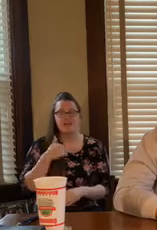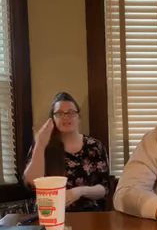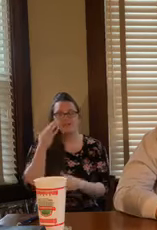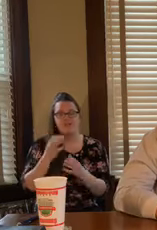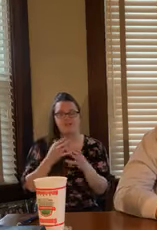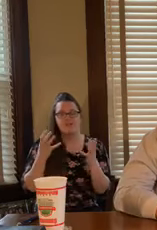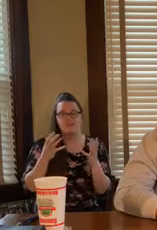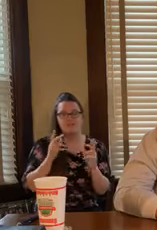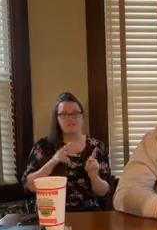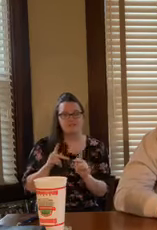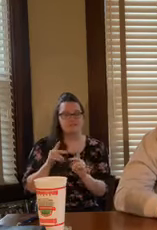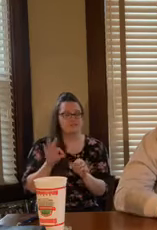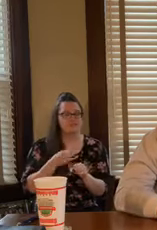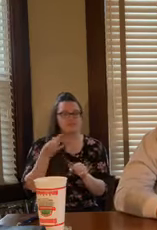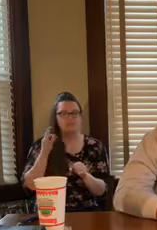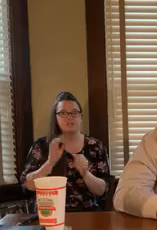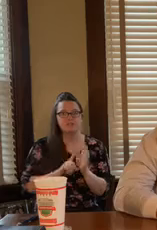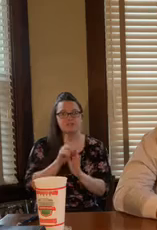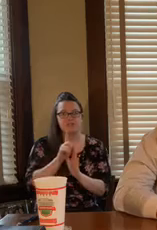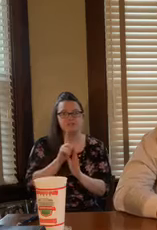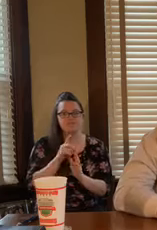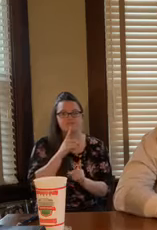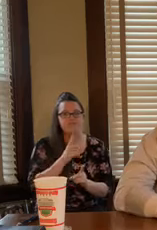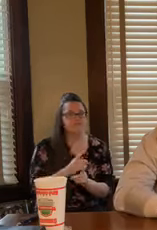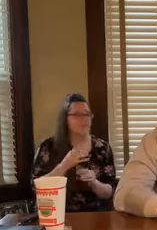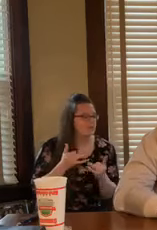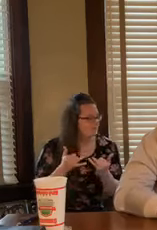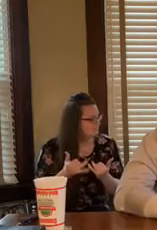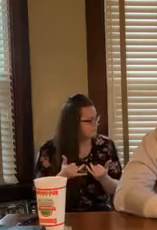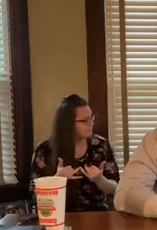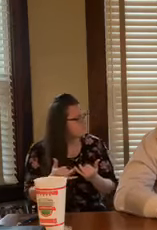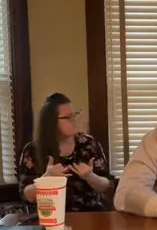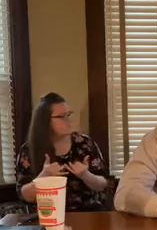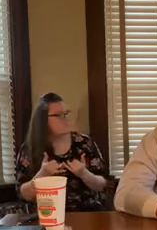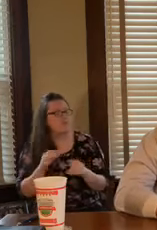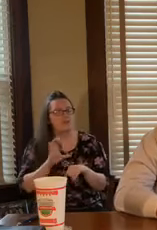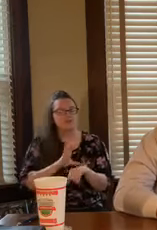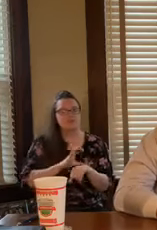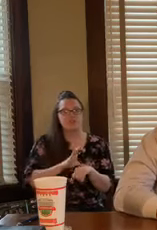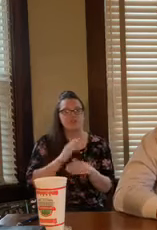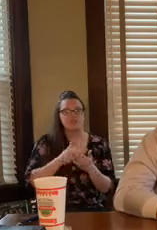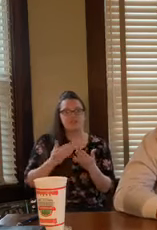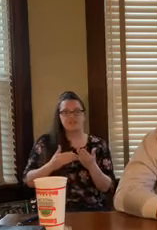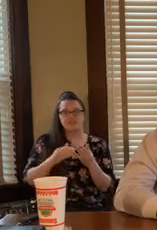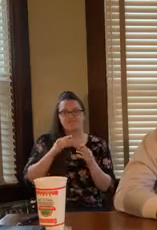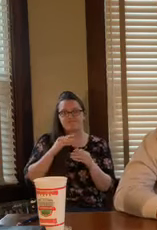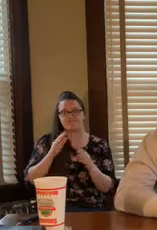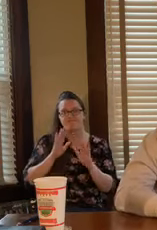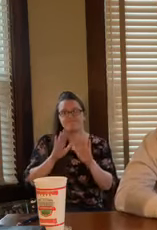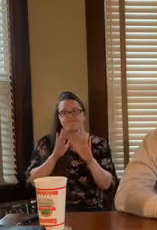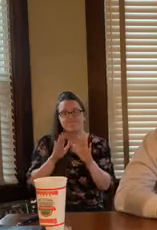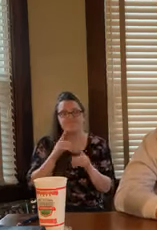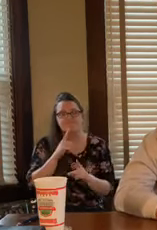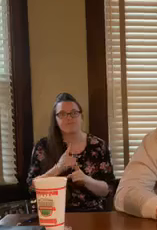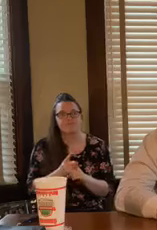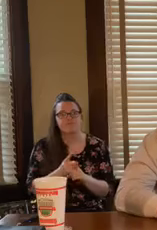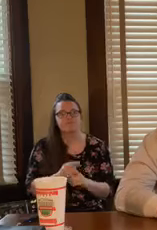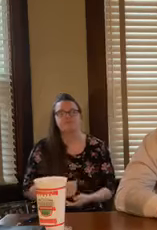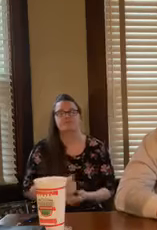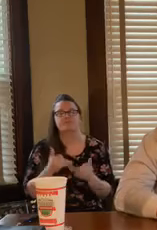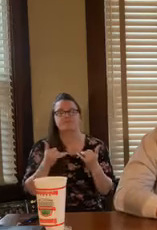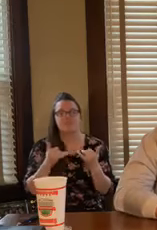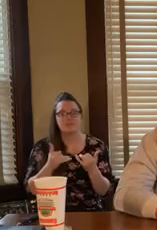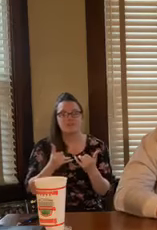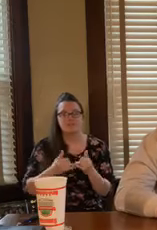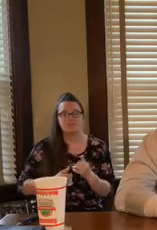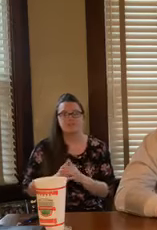But I want everybody to know things are going fantastically, not only at the church, but just in life in general. The light at the end of the tunnel is